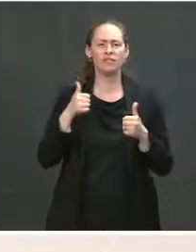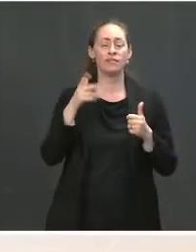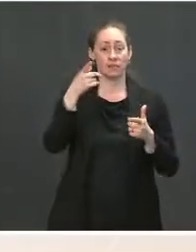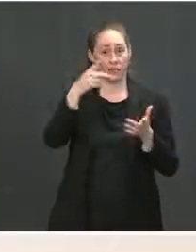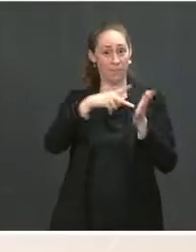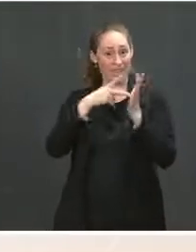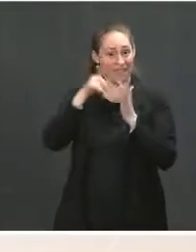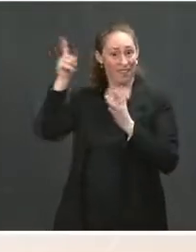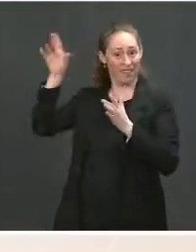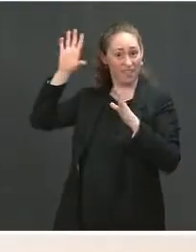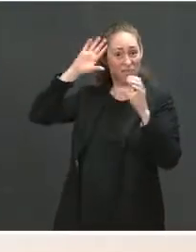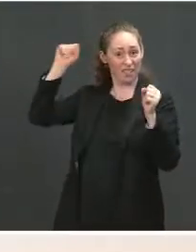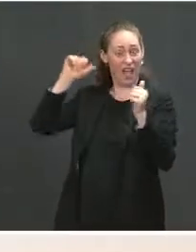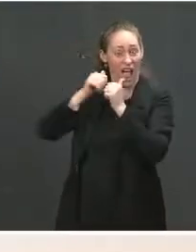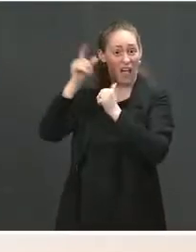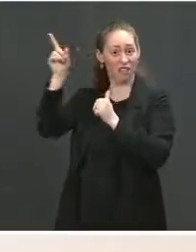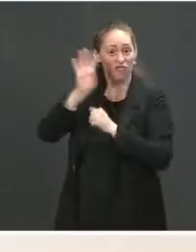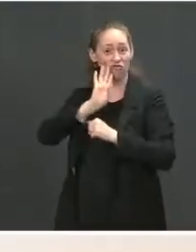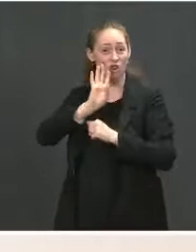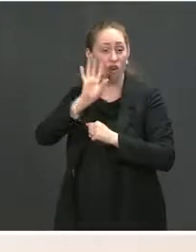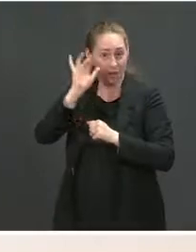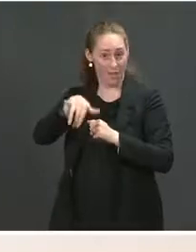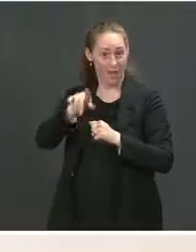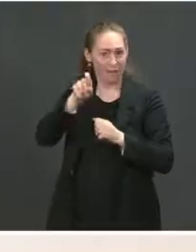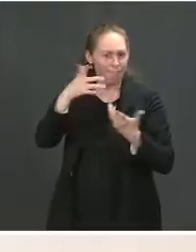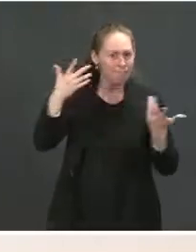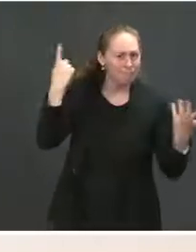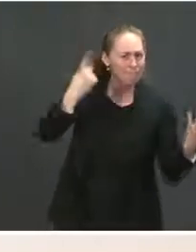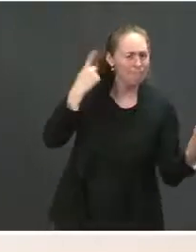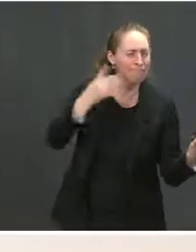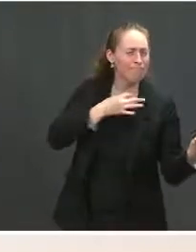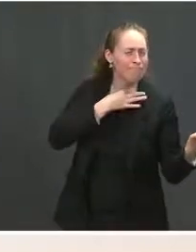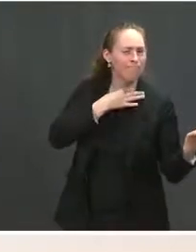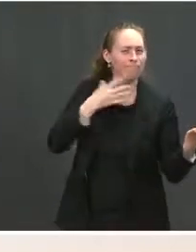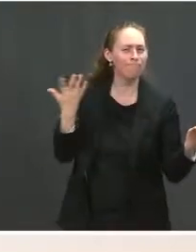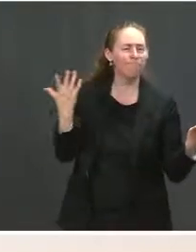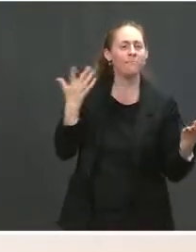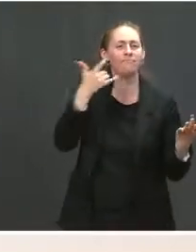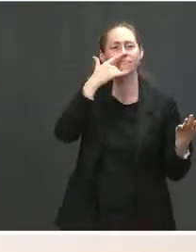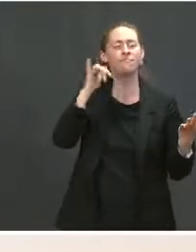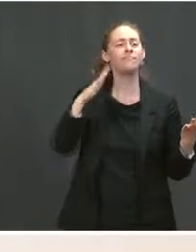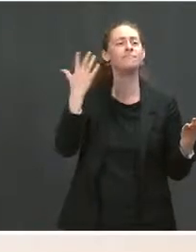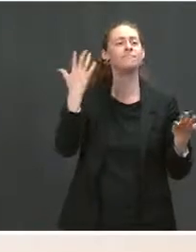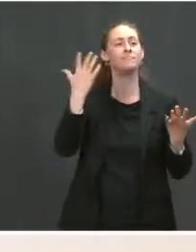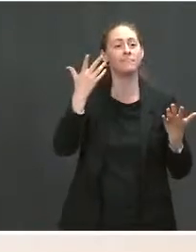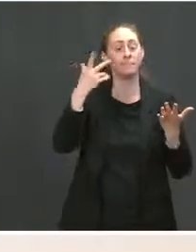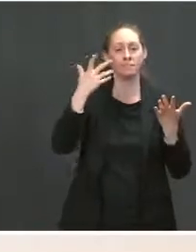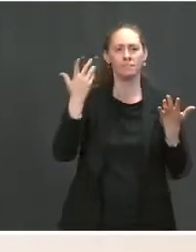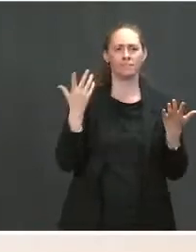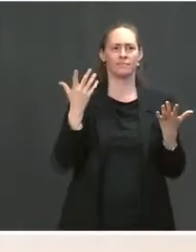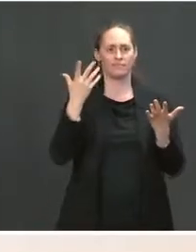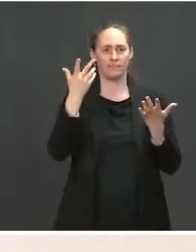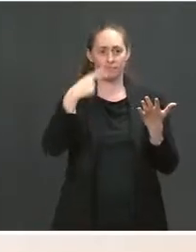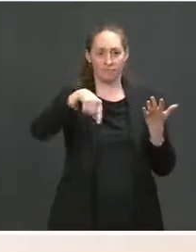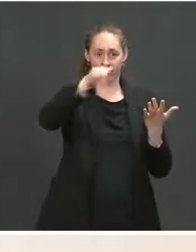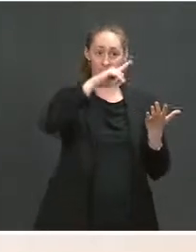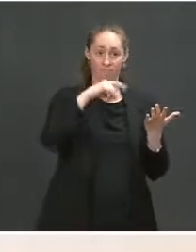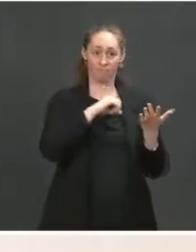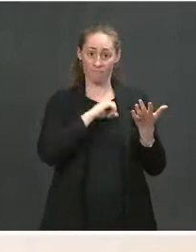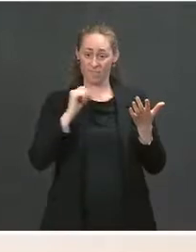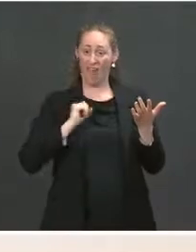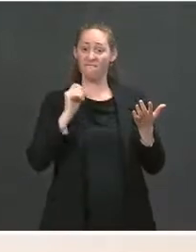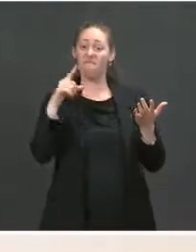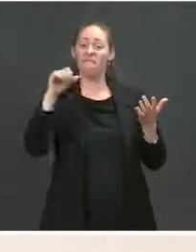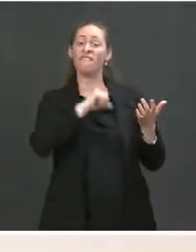Russians to characterize that. People at the administration were on the call listening to his reaction. Yeah. The two men talked to each other